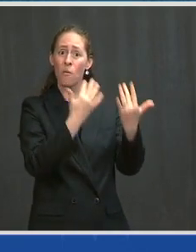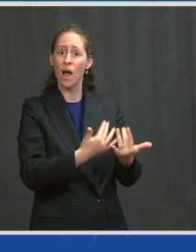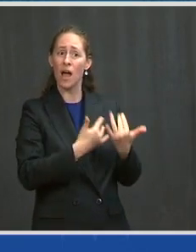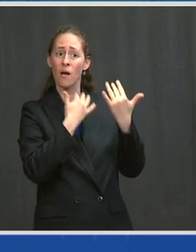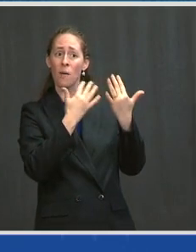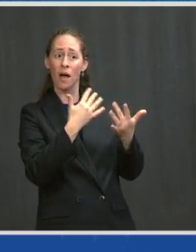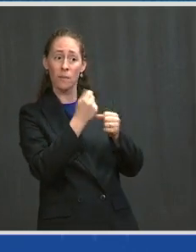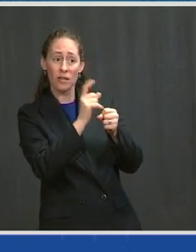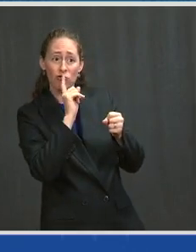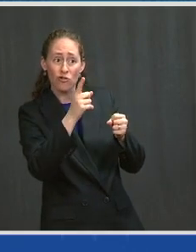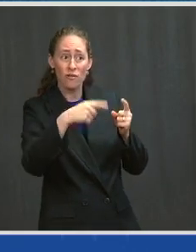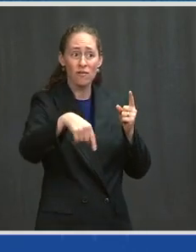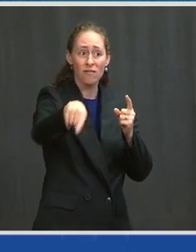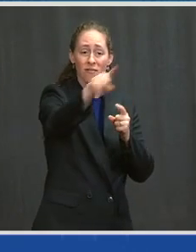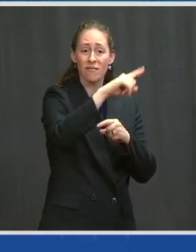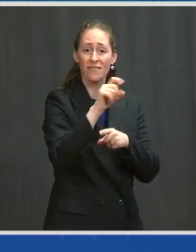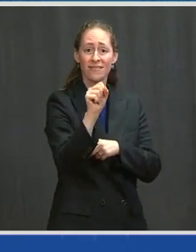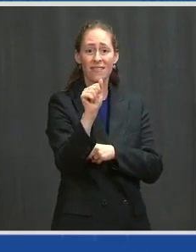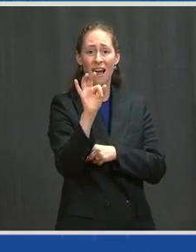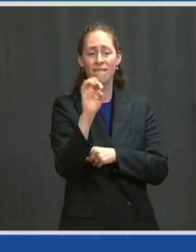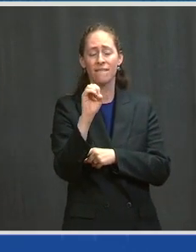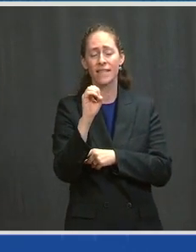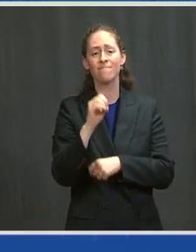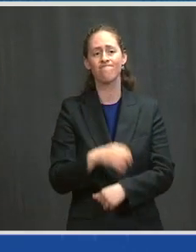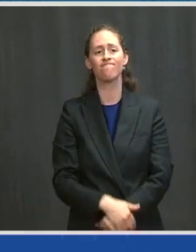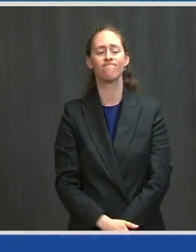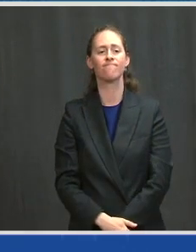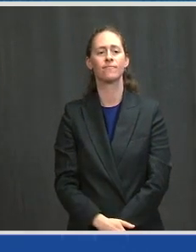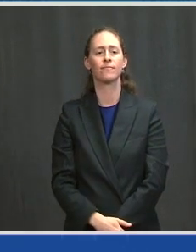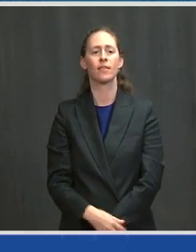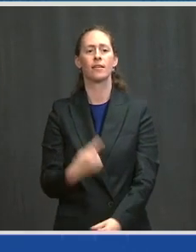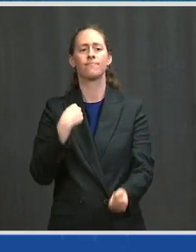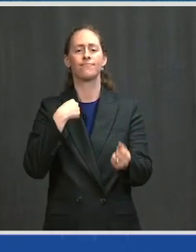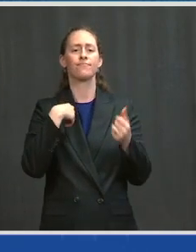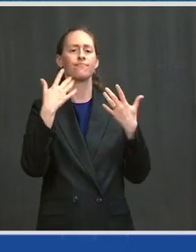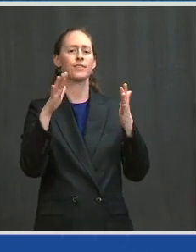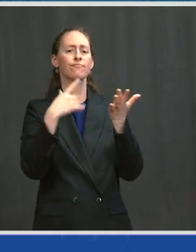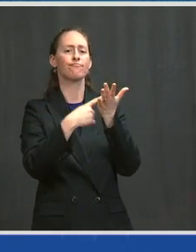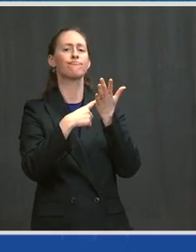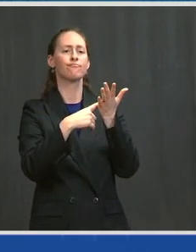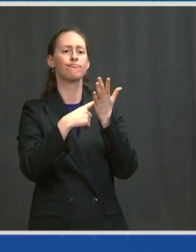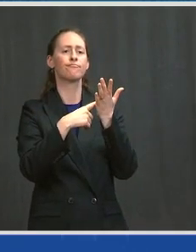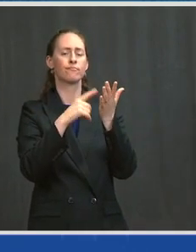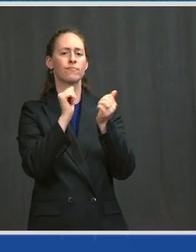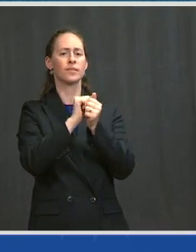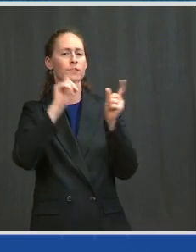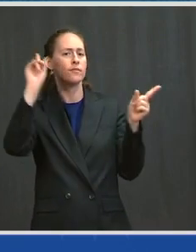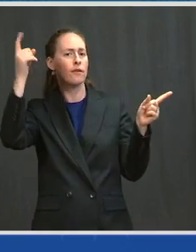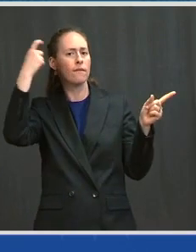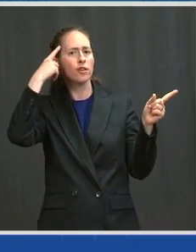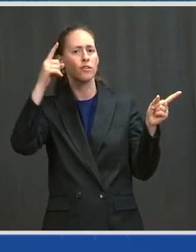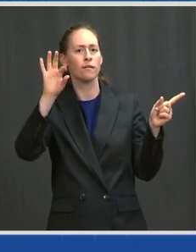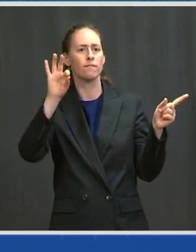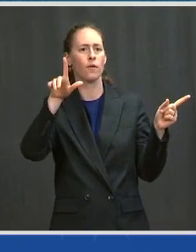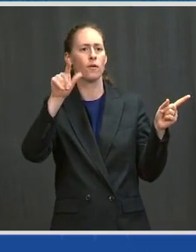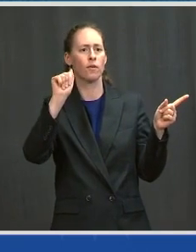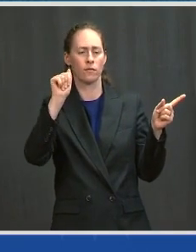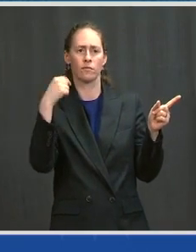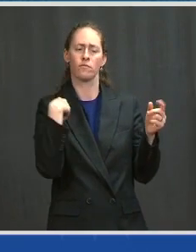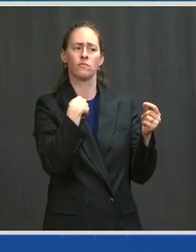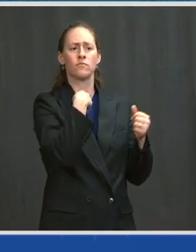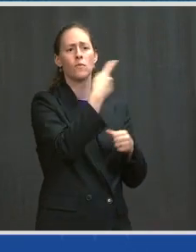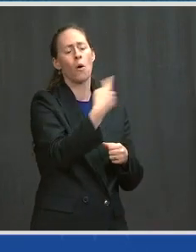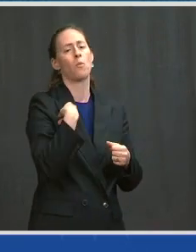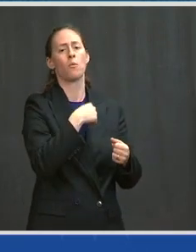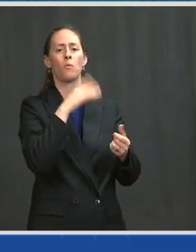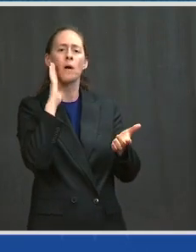And so I just want to say I've spoken to Governor DeSantis, and we've provided all the help that they